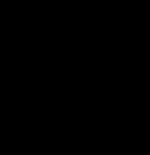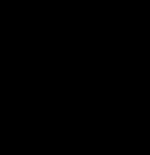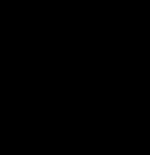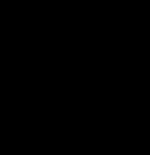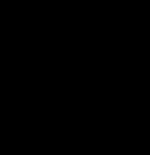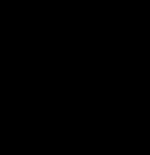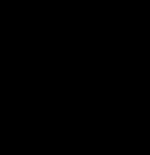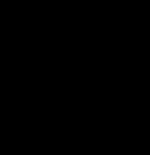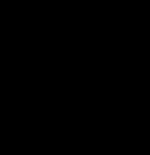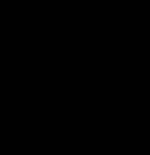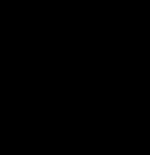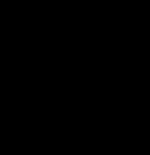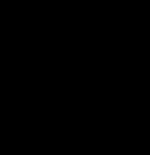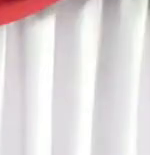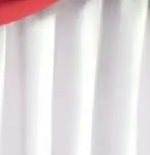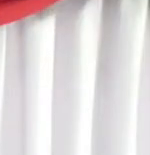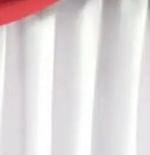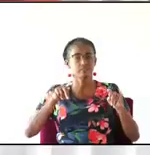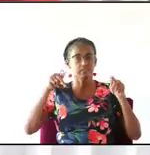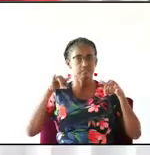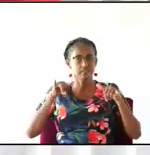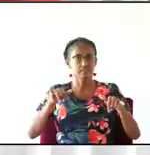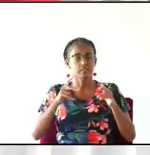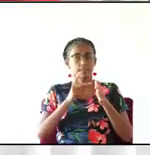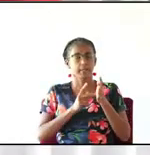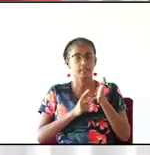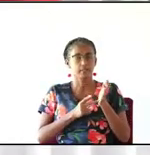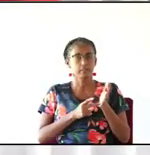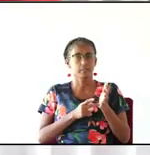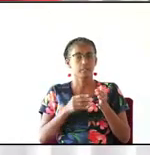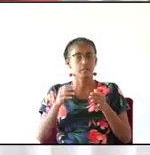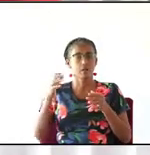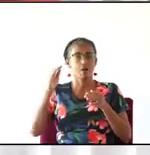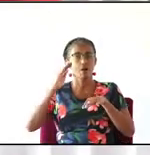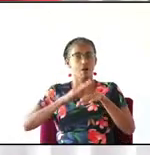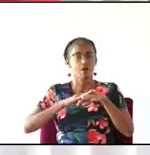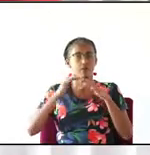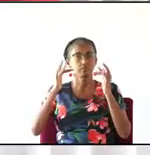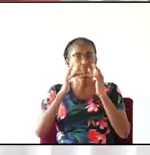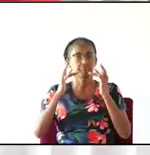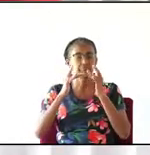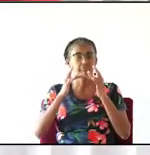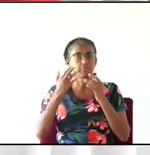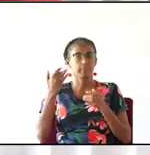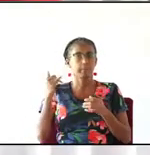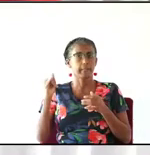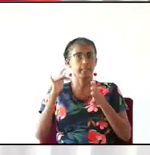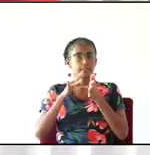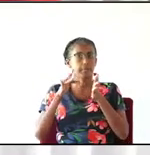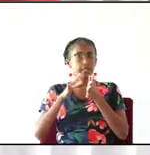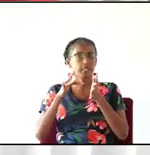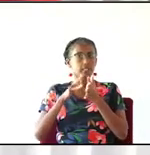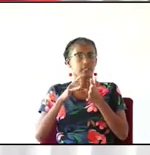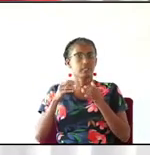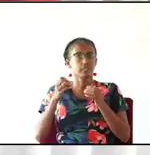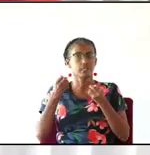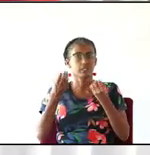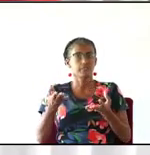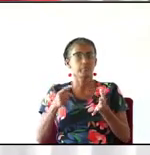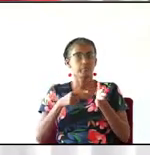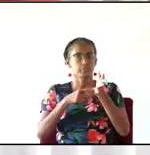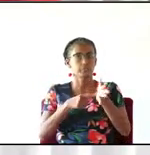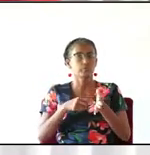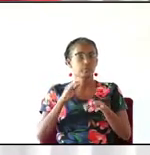home, you can still participate in this online. So we will have the information shared, even if you're